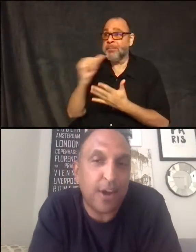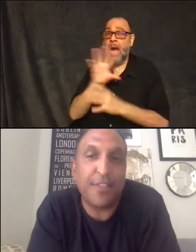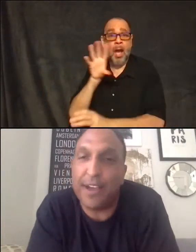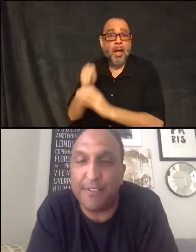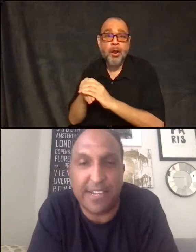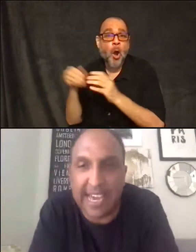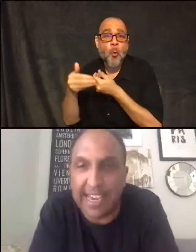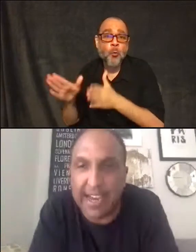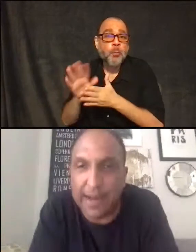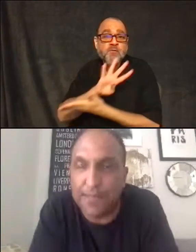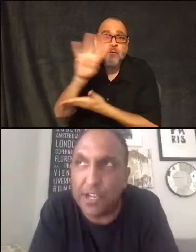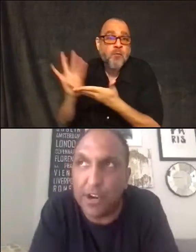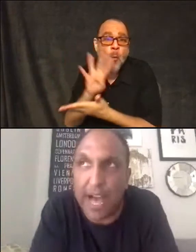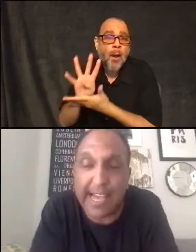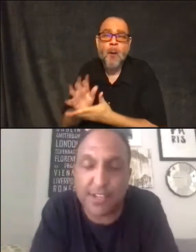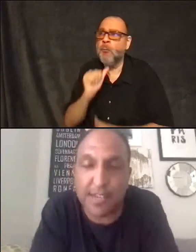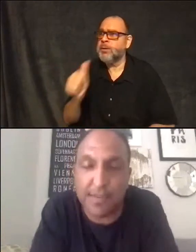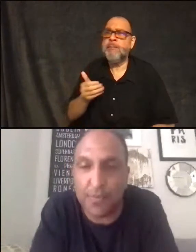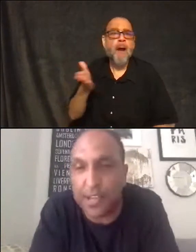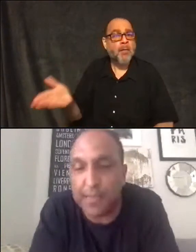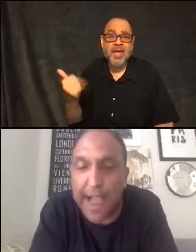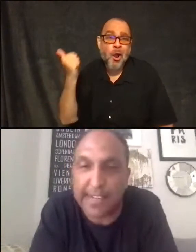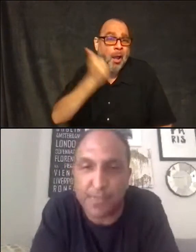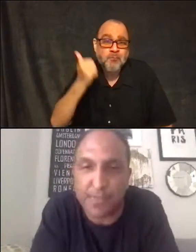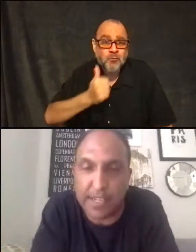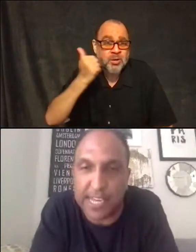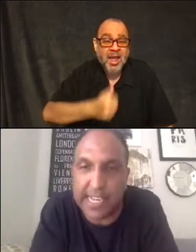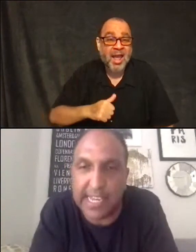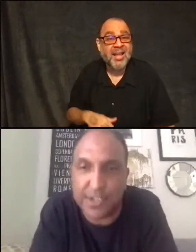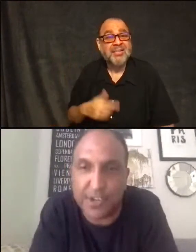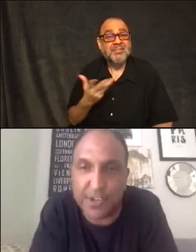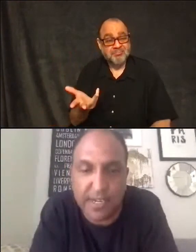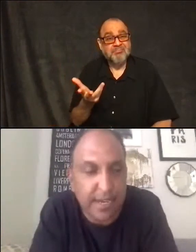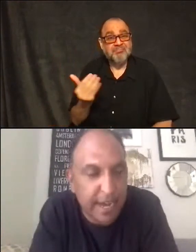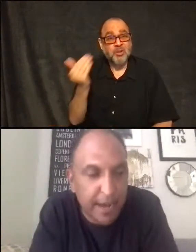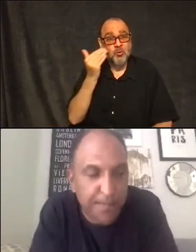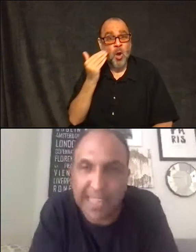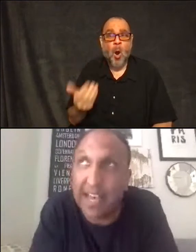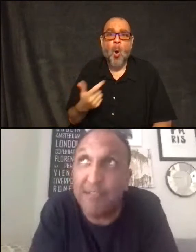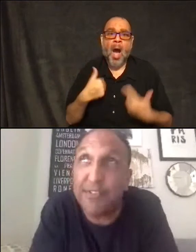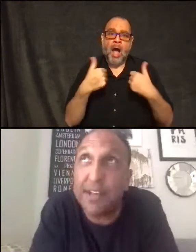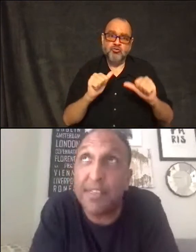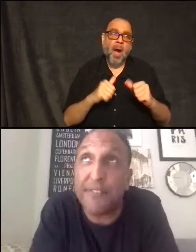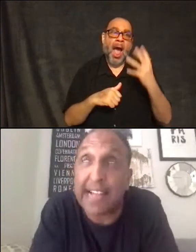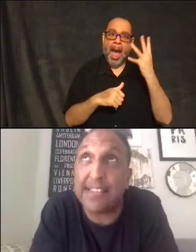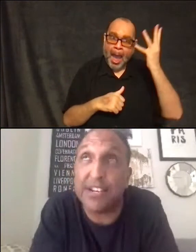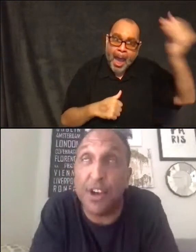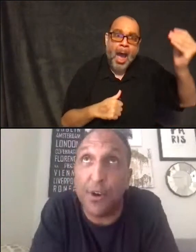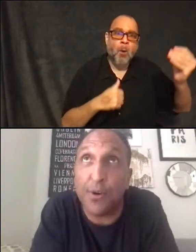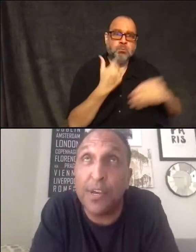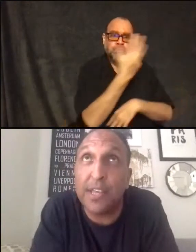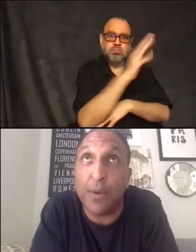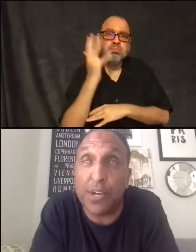not being on there every day. I actually really practice by getting in nature, and but I love the fact that